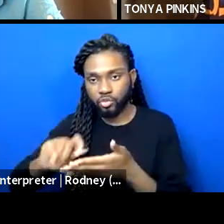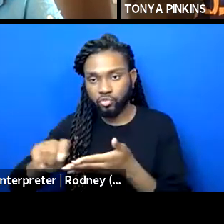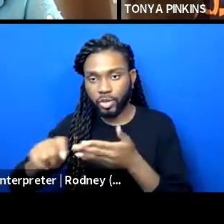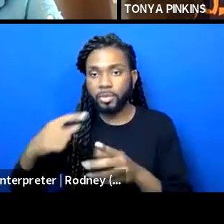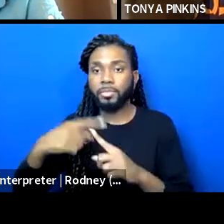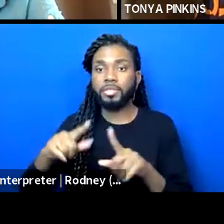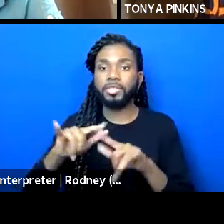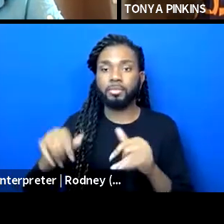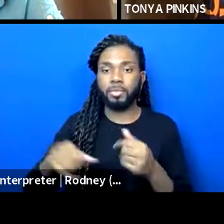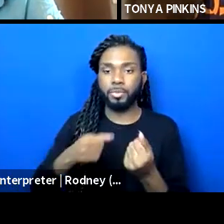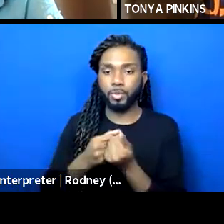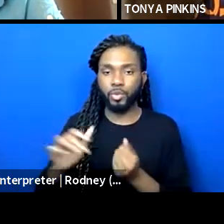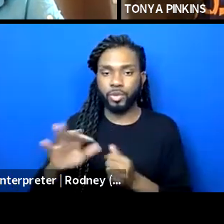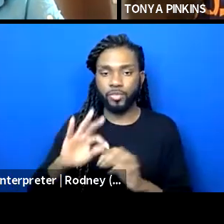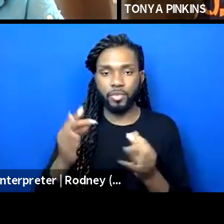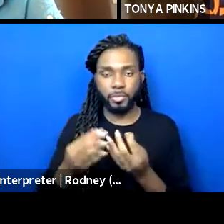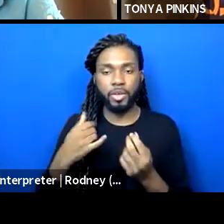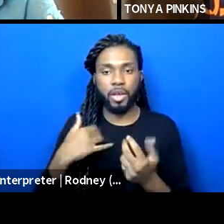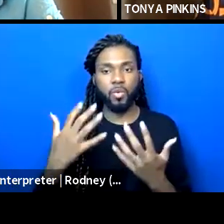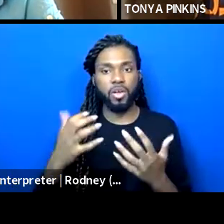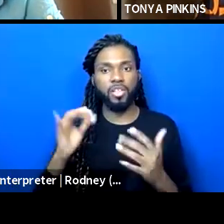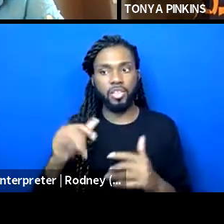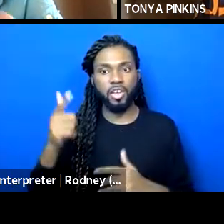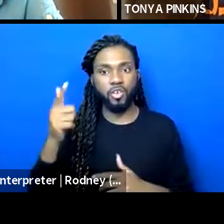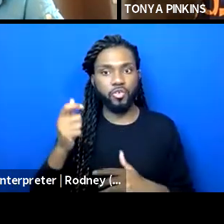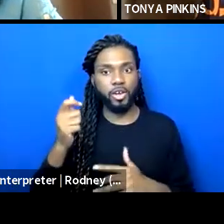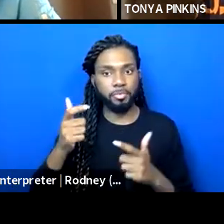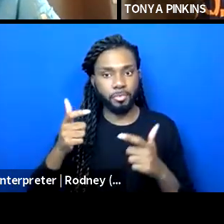So I want this grant to be huge, but